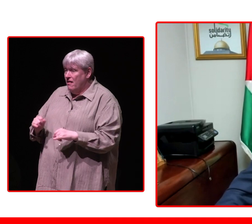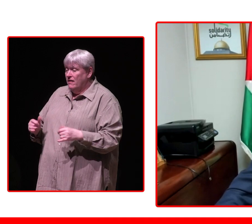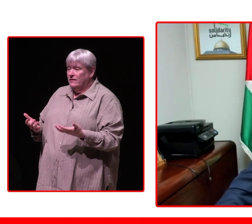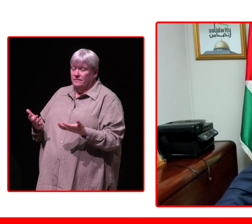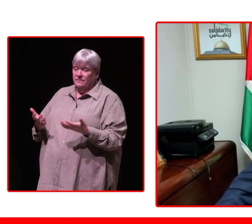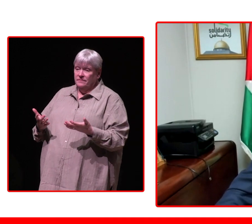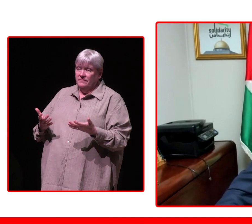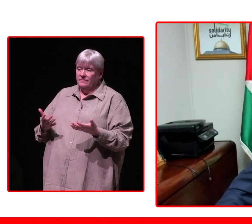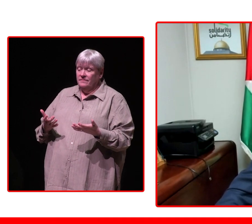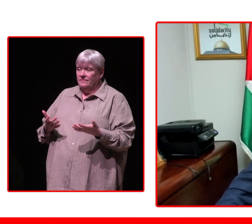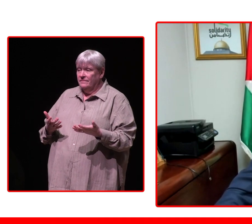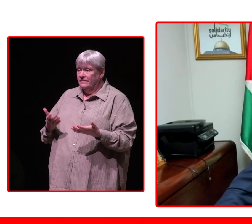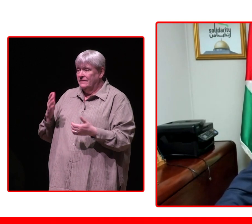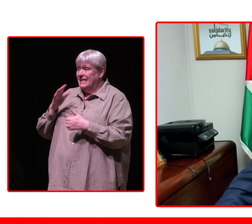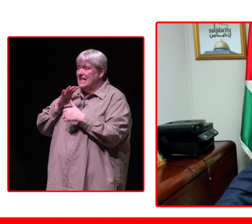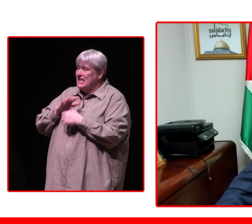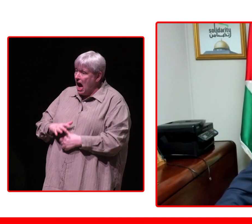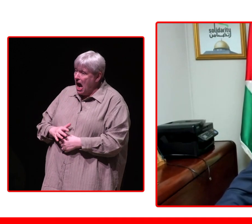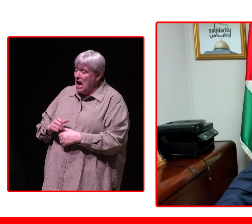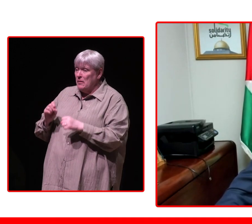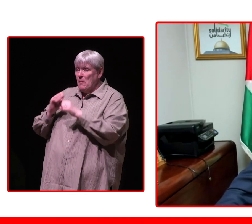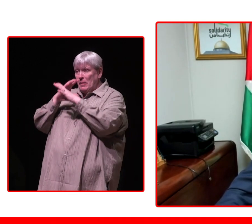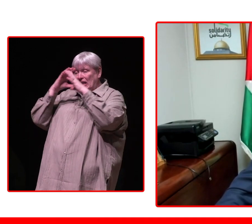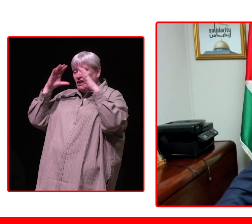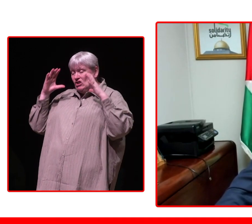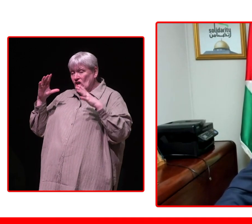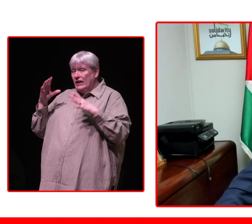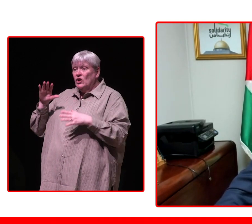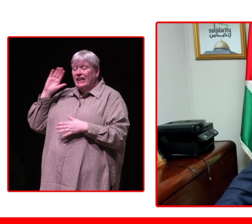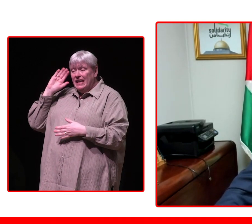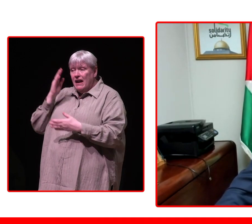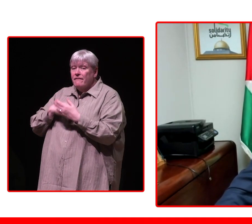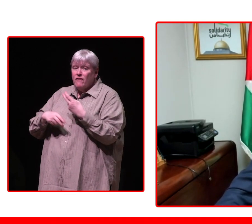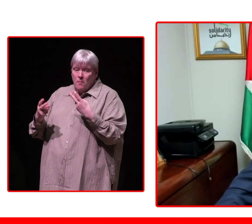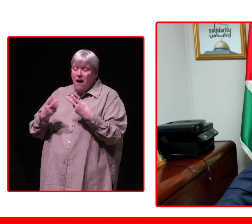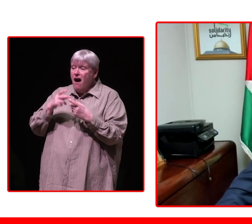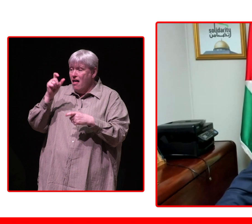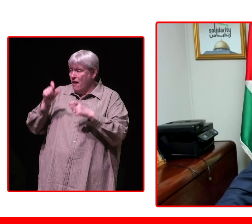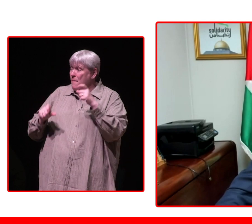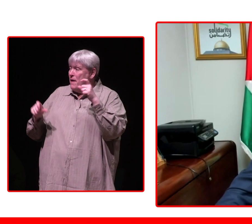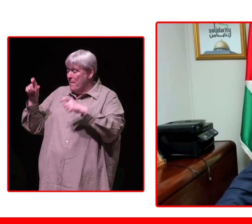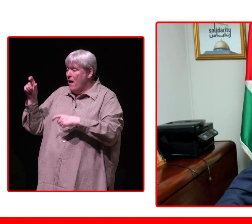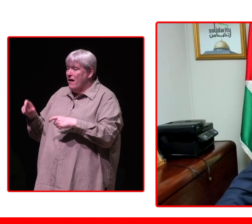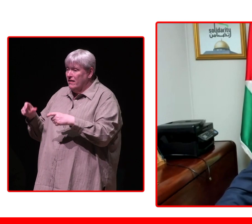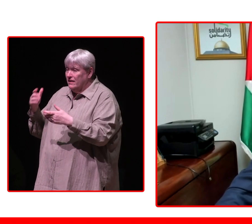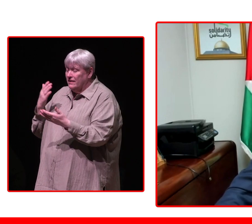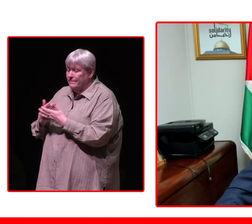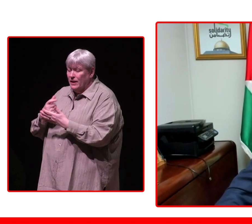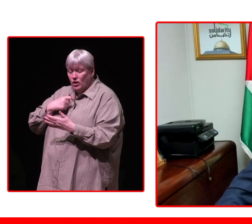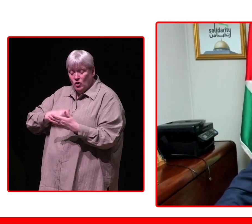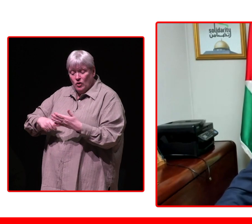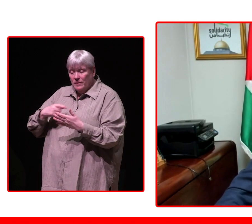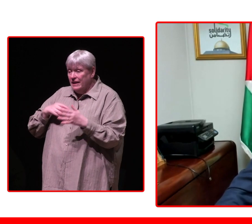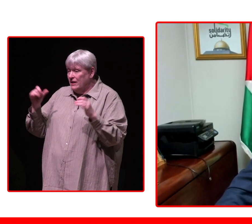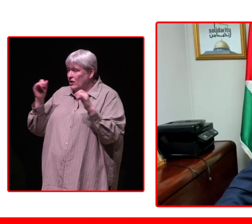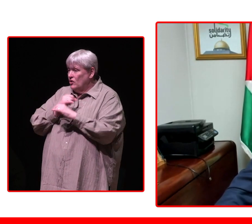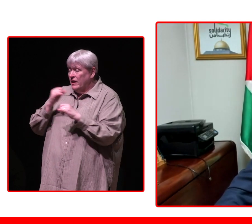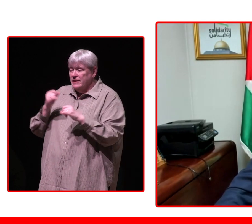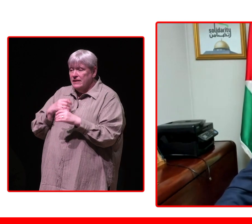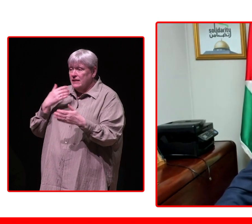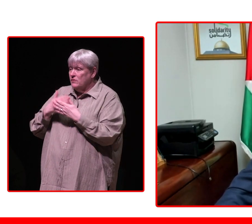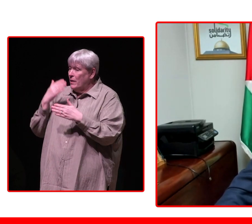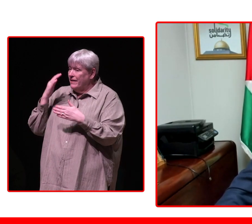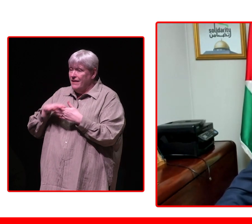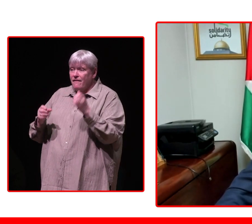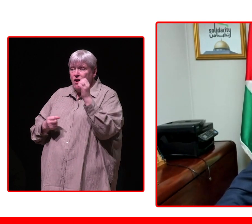bleak picture. As you will hear from other panelists, the humanitarian crisis in Gaza is unprecedented in